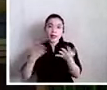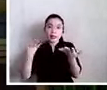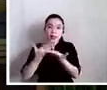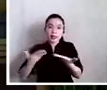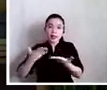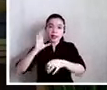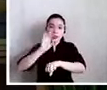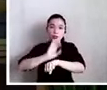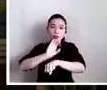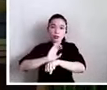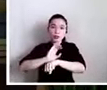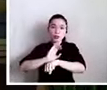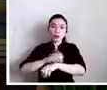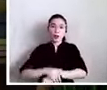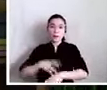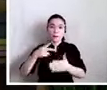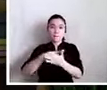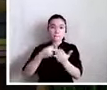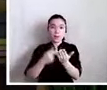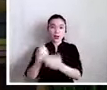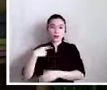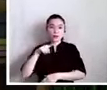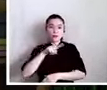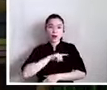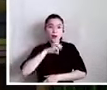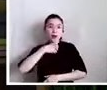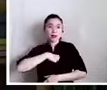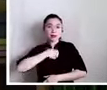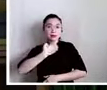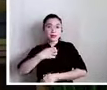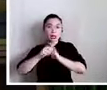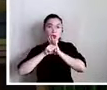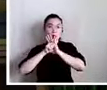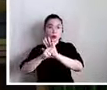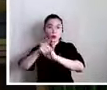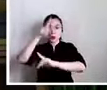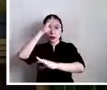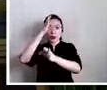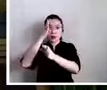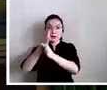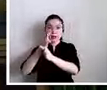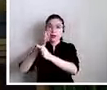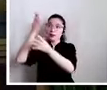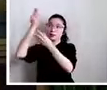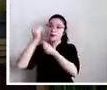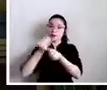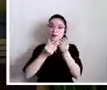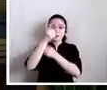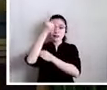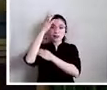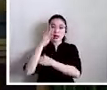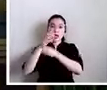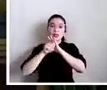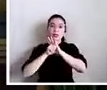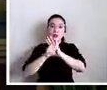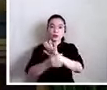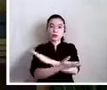part of our expression of that faith given to us by God, ipakita sa maayong